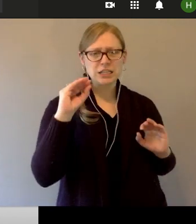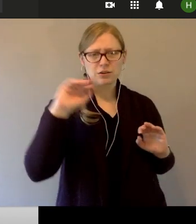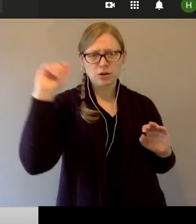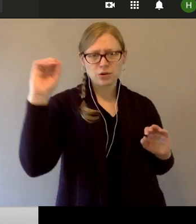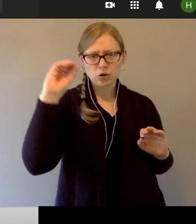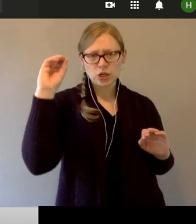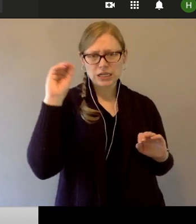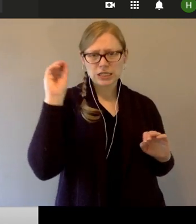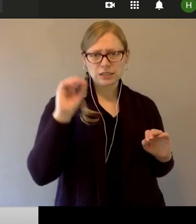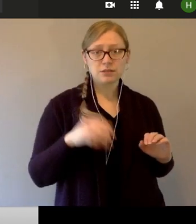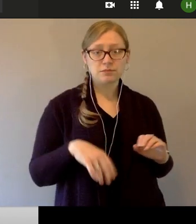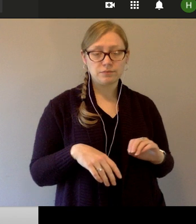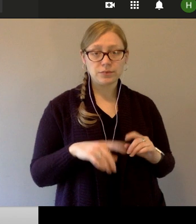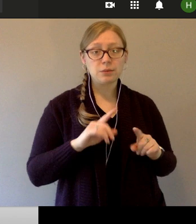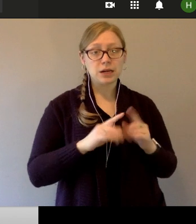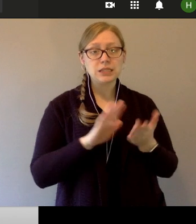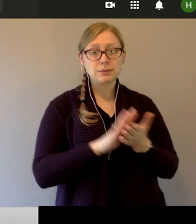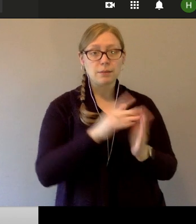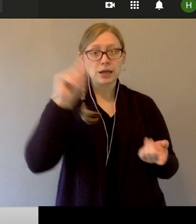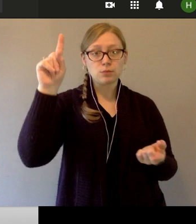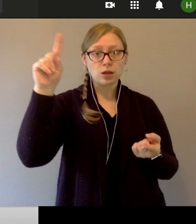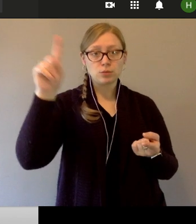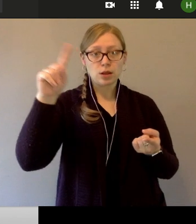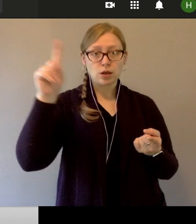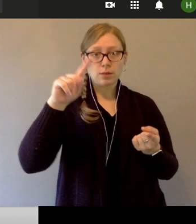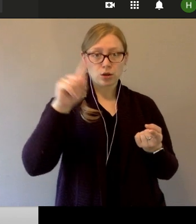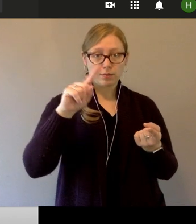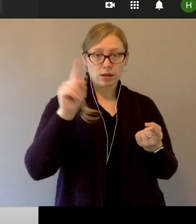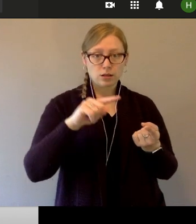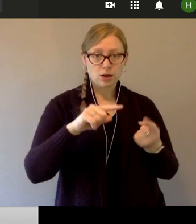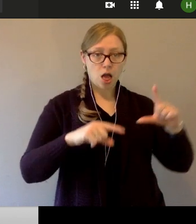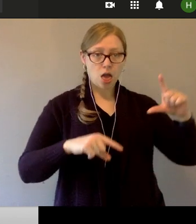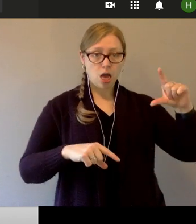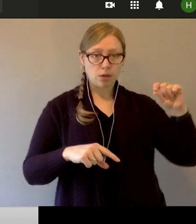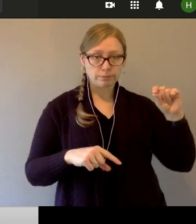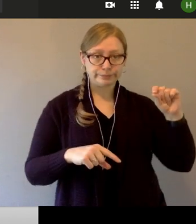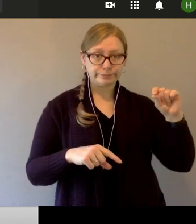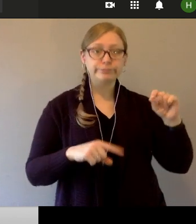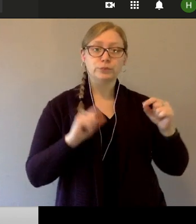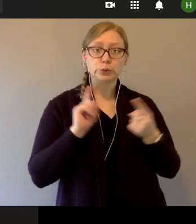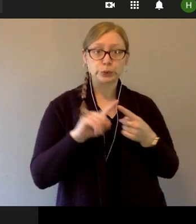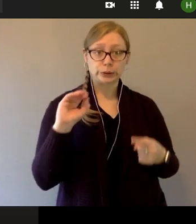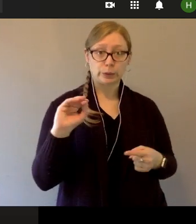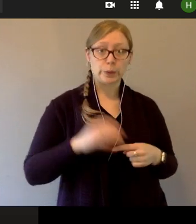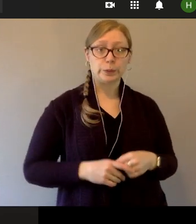But it's getting smaller and smaller to 0, this 0. Yeah.